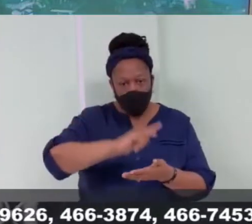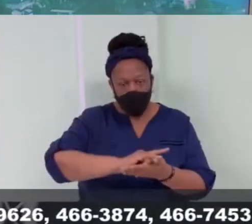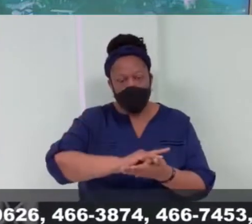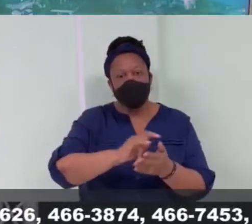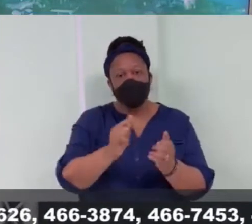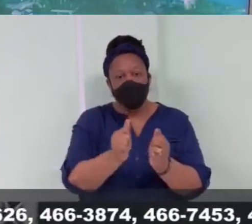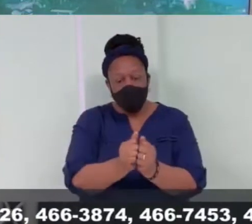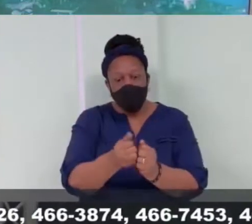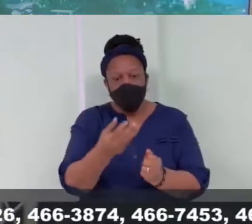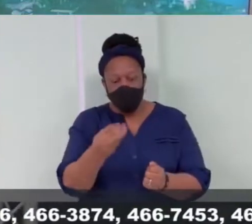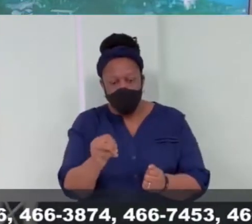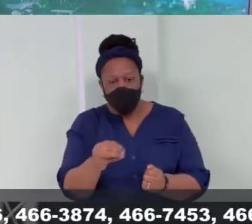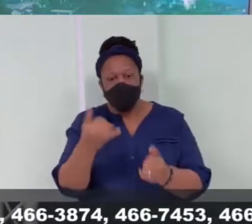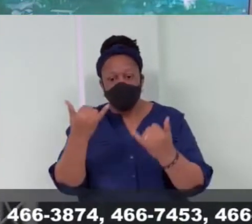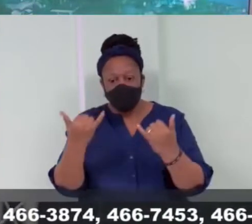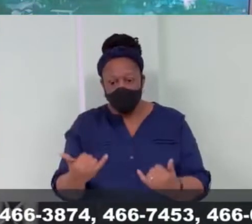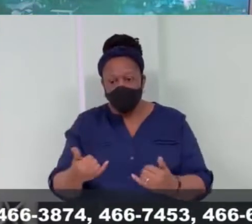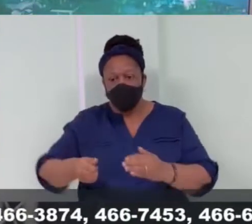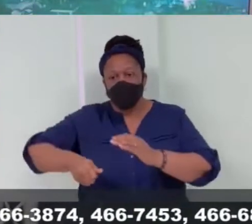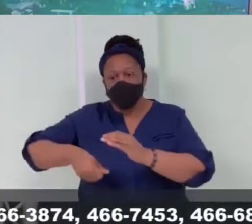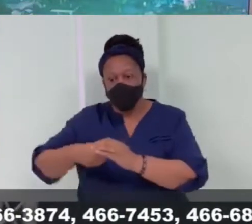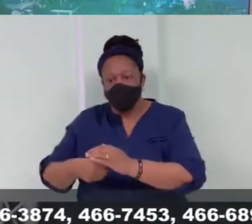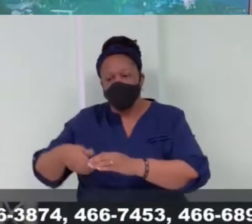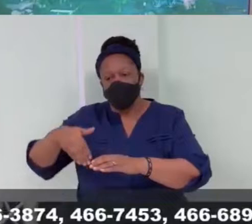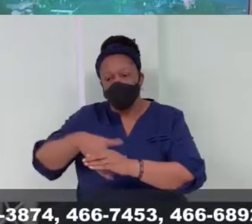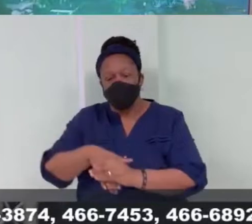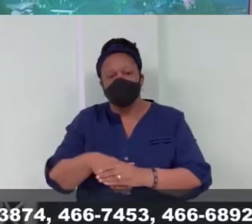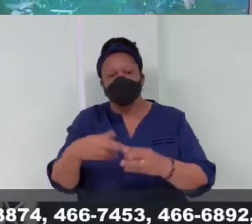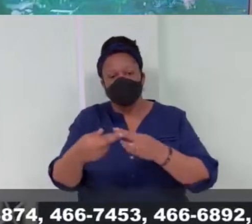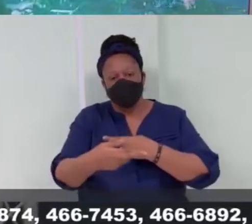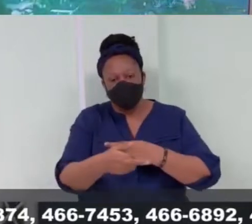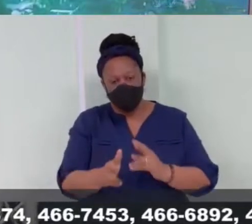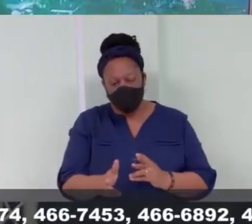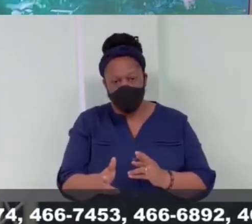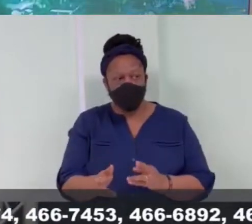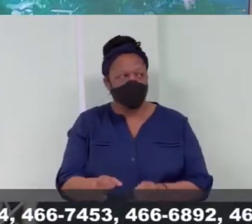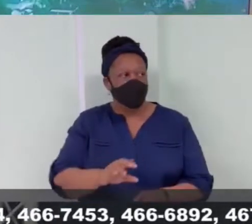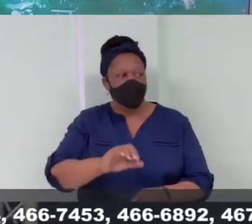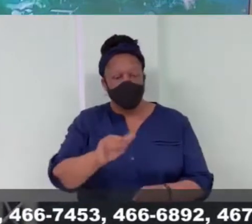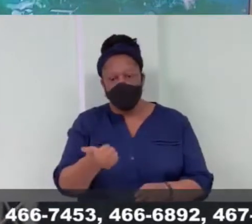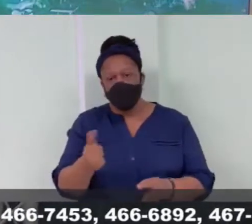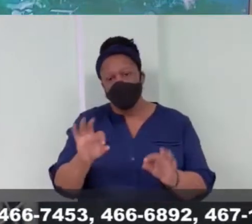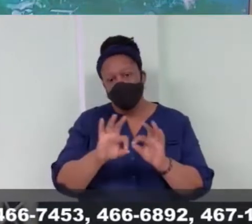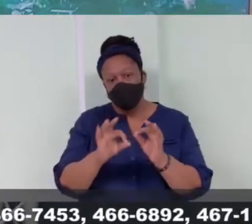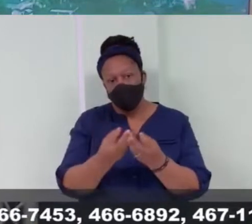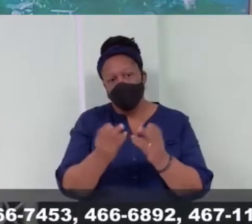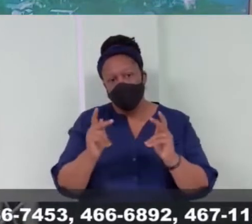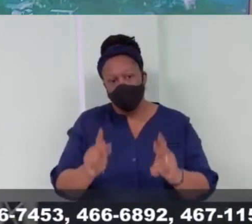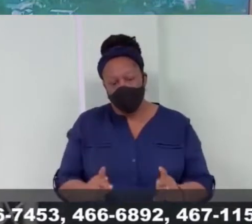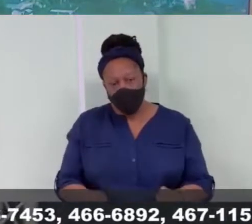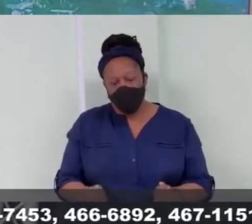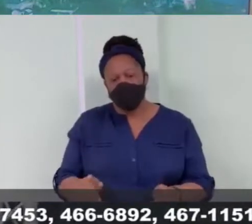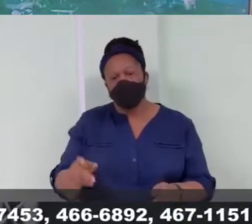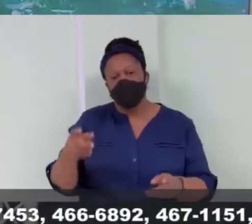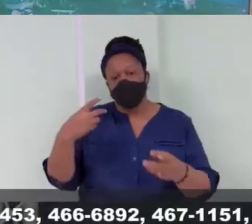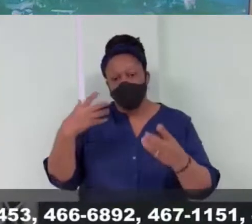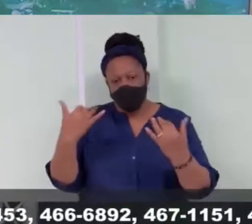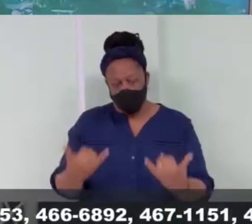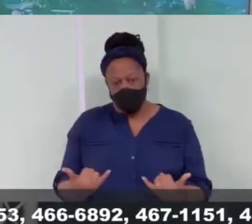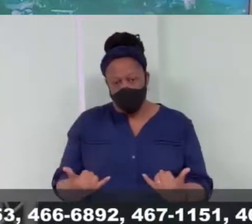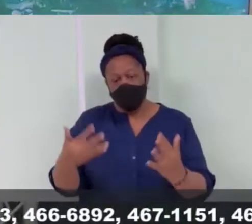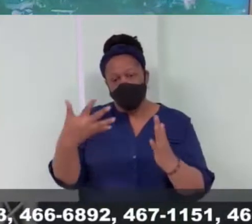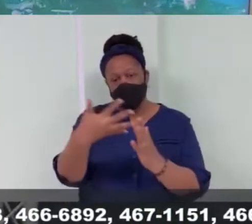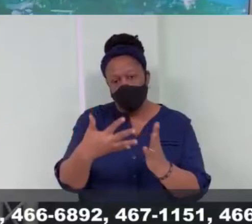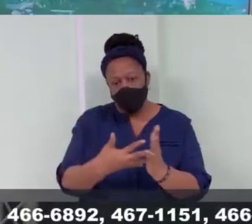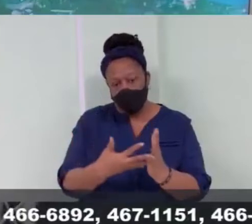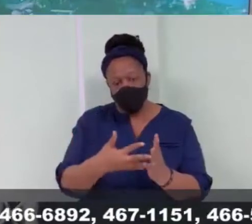on board this conveyance, they have been asked to remain in quarantine, confined to their rooms while here